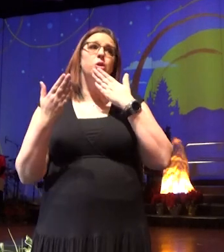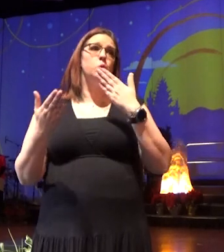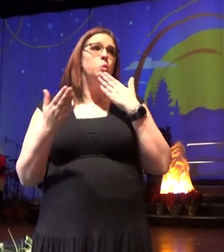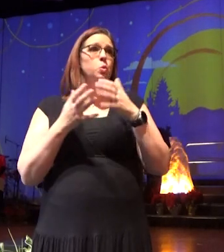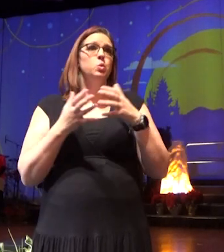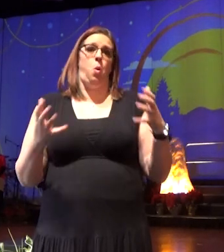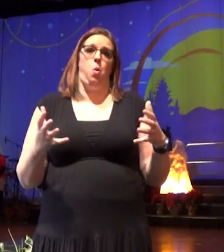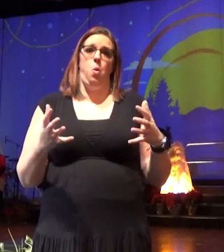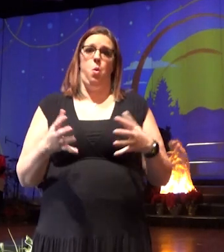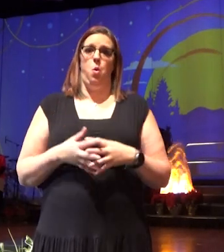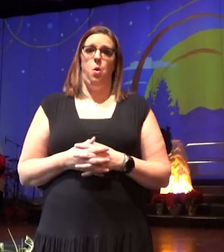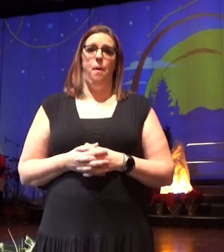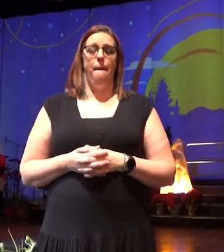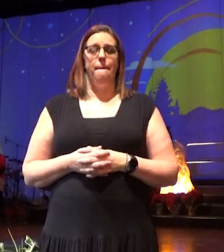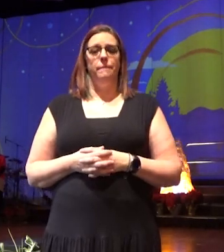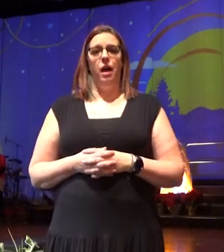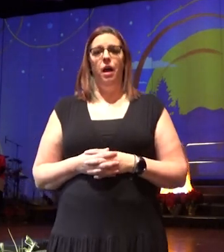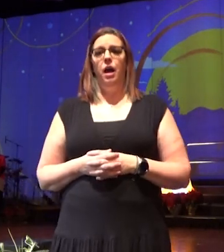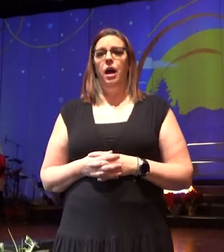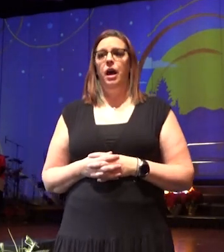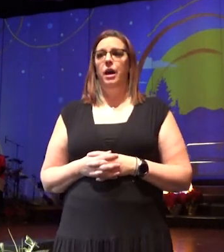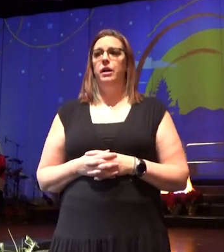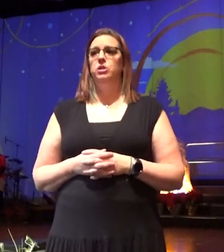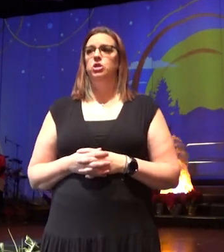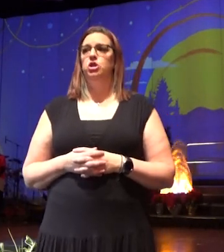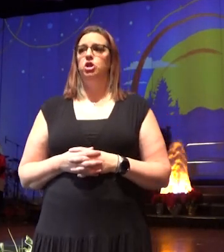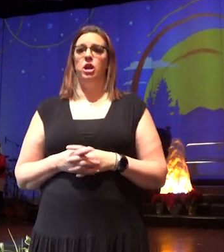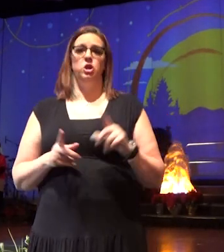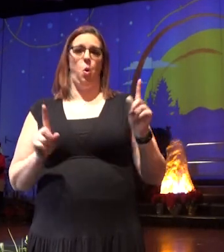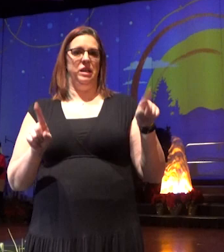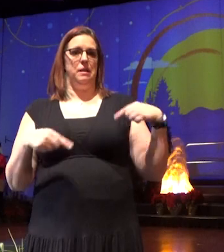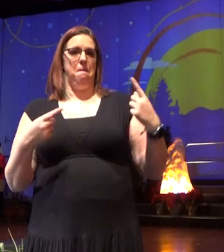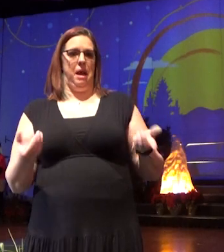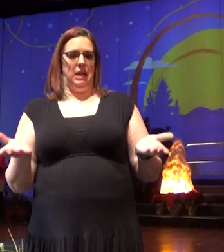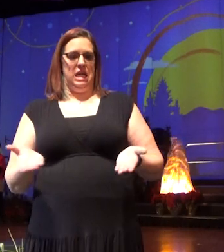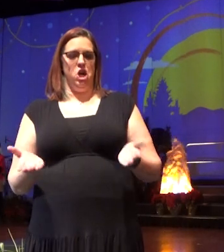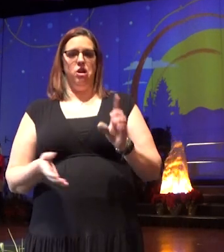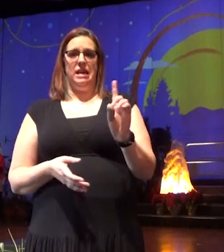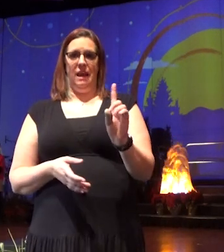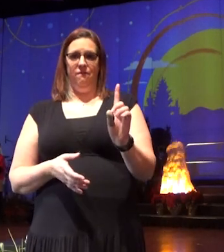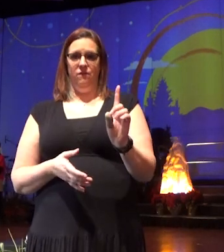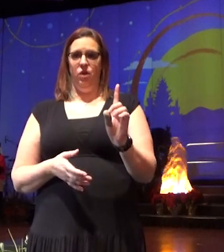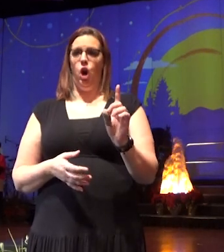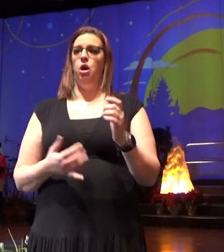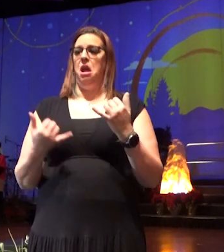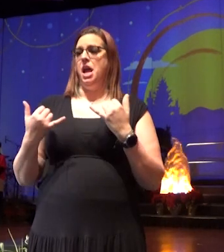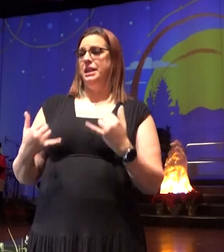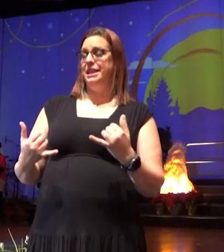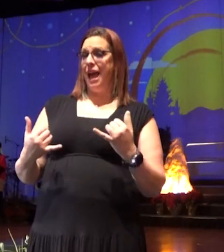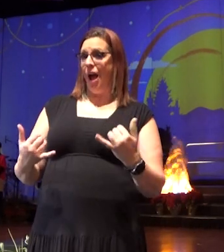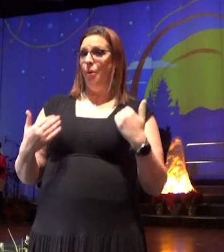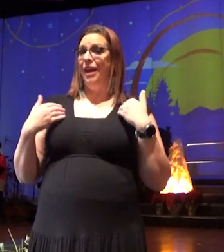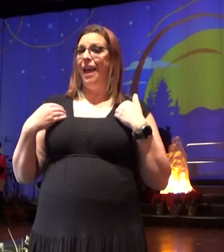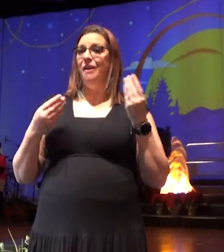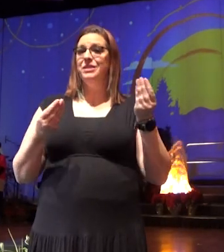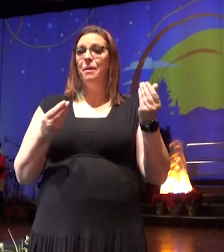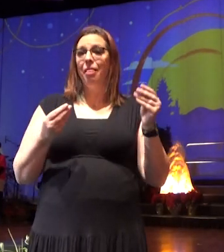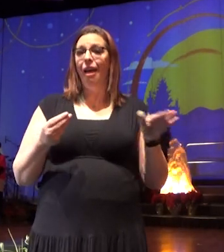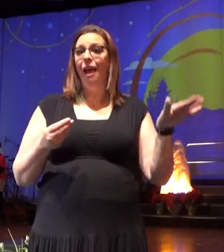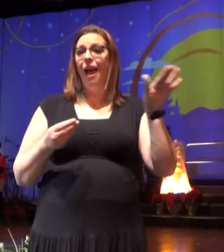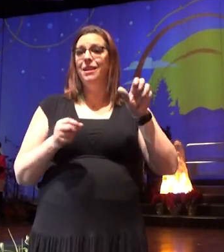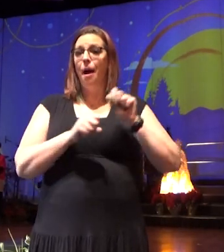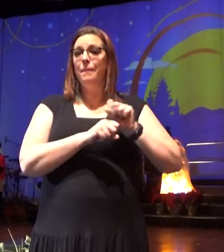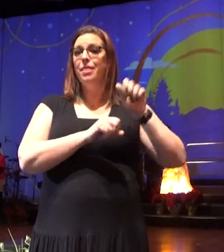And it's been a center here in Denver. Now there's some land in the mountains where